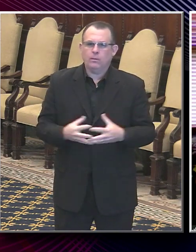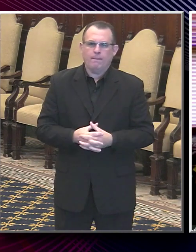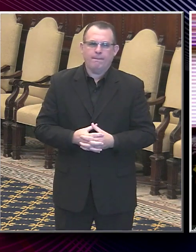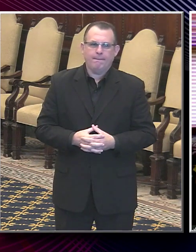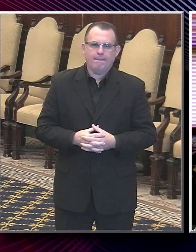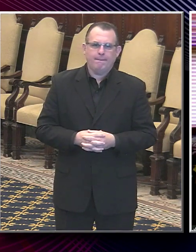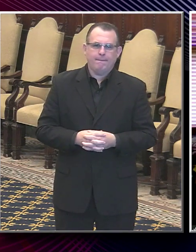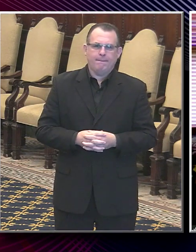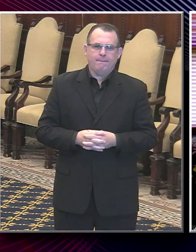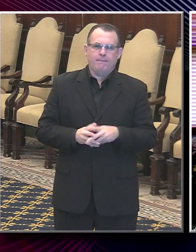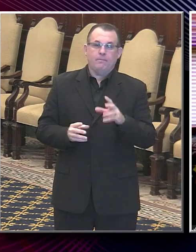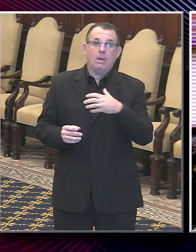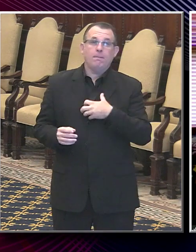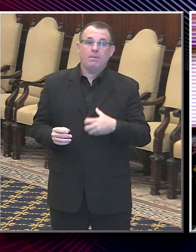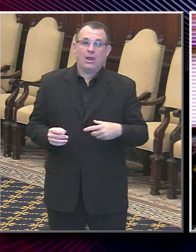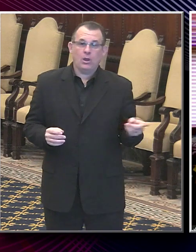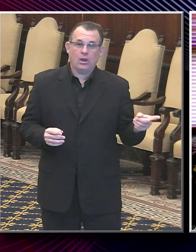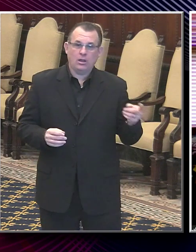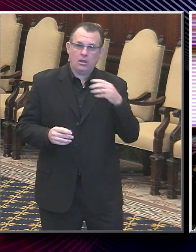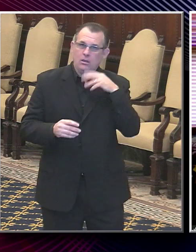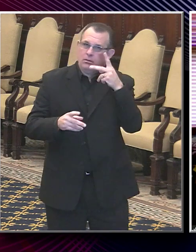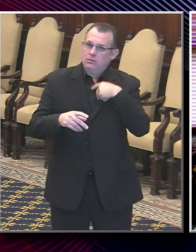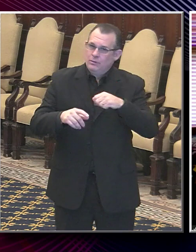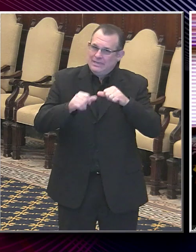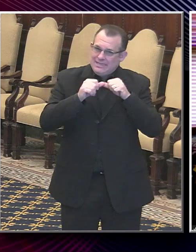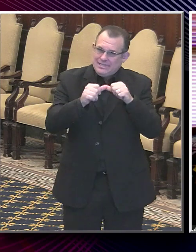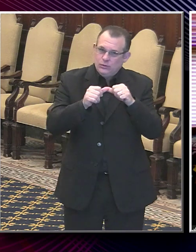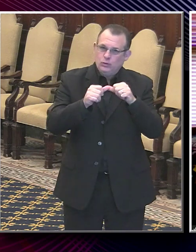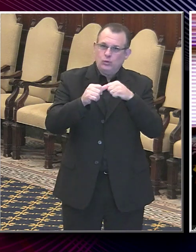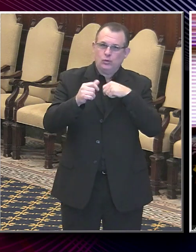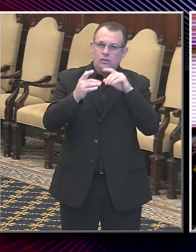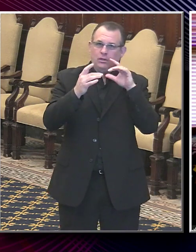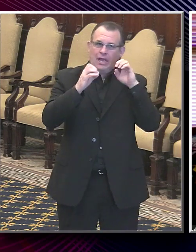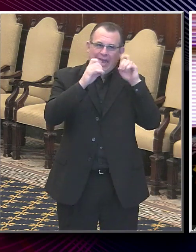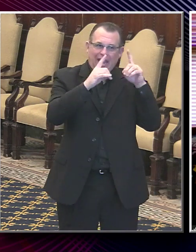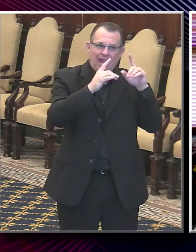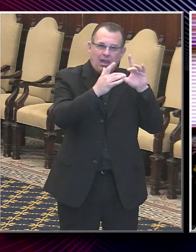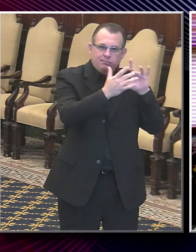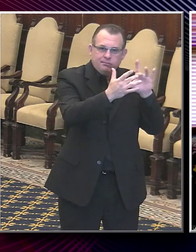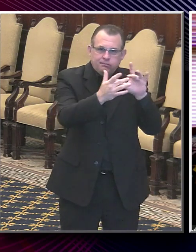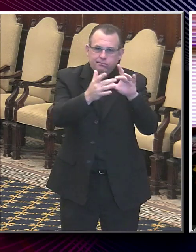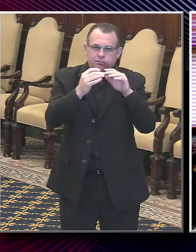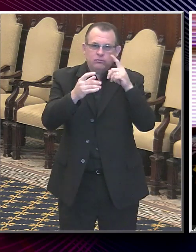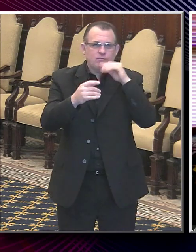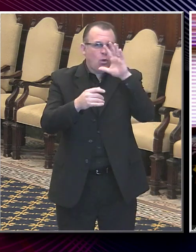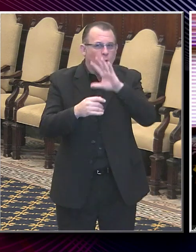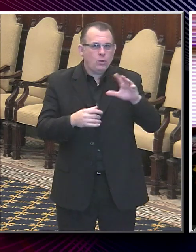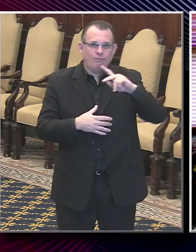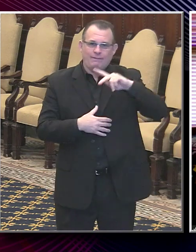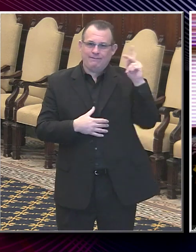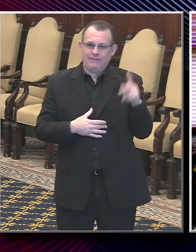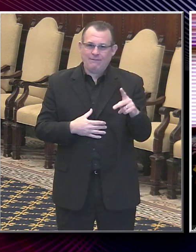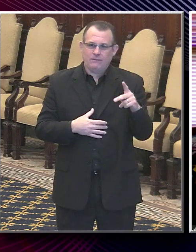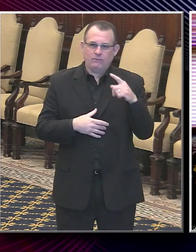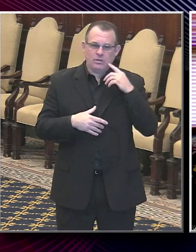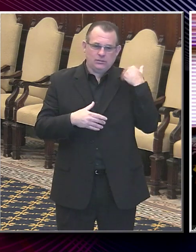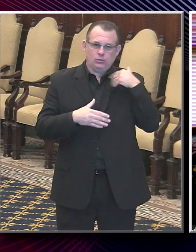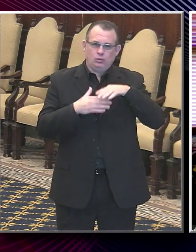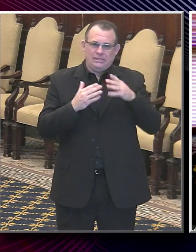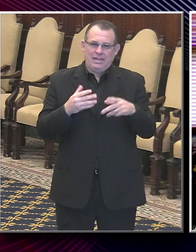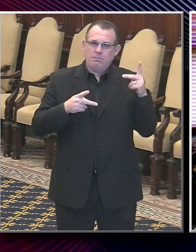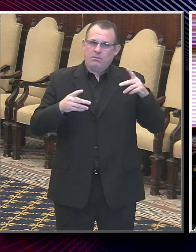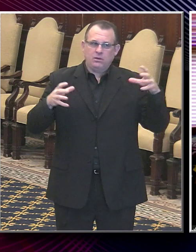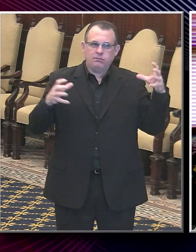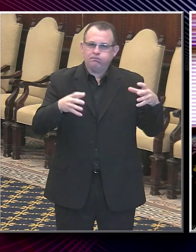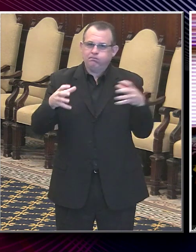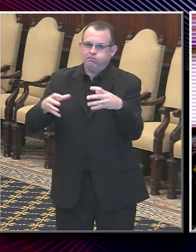Well, we'll continue to do our educational outreach, but you saw all over the country yesterday and this weekend, people gathering at lakes